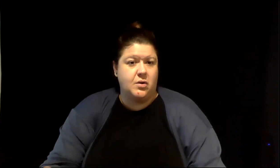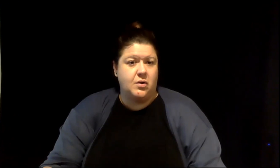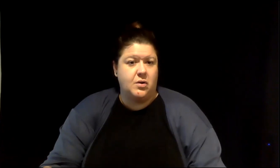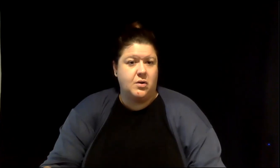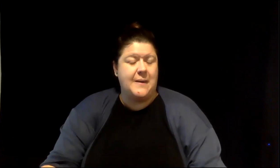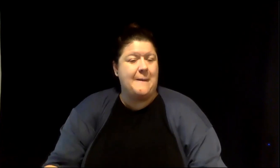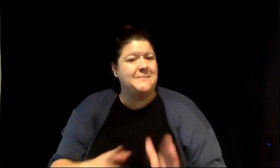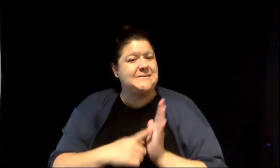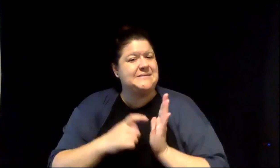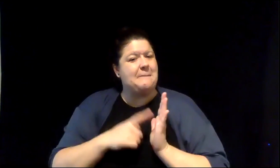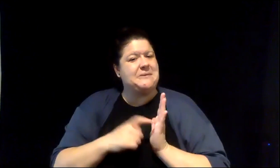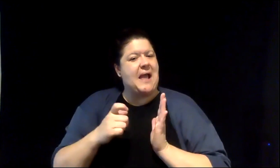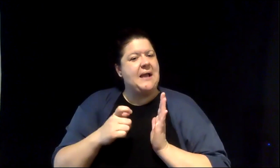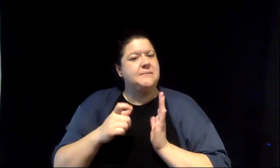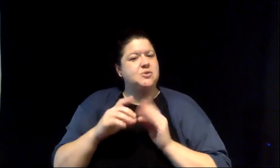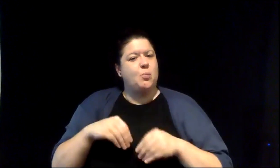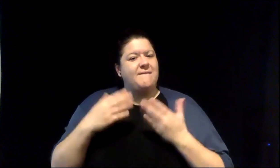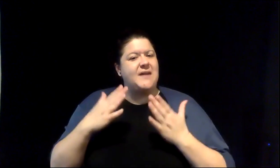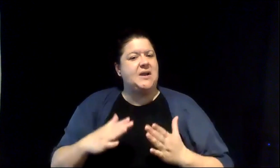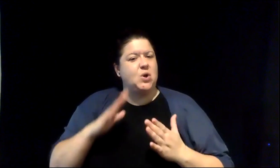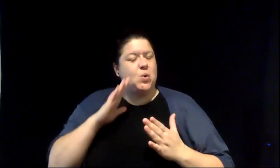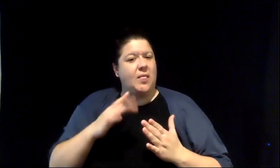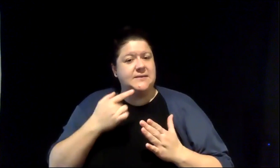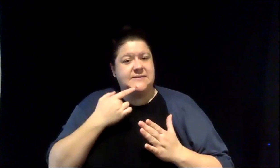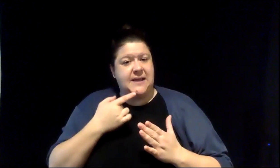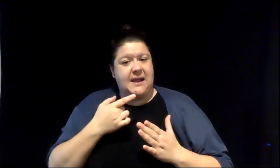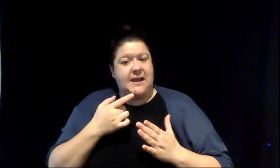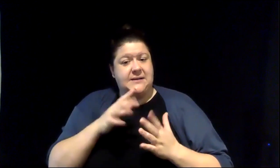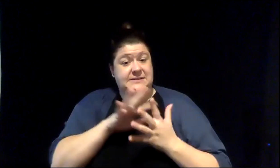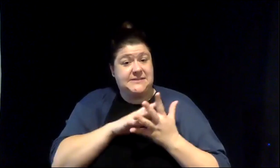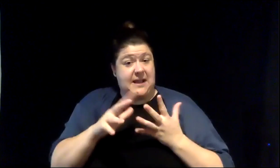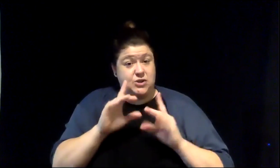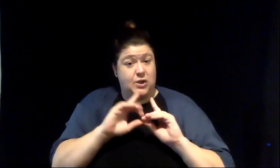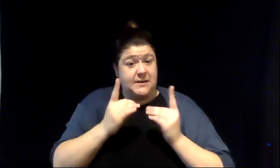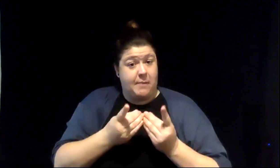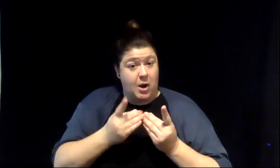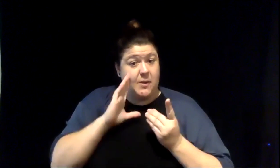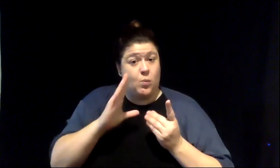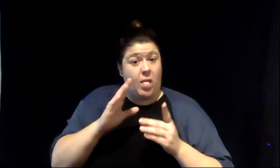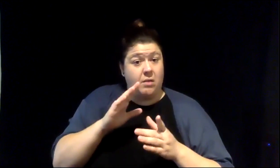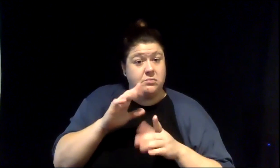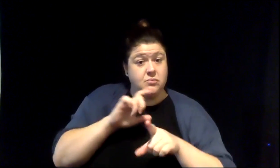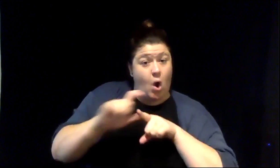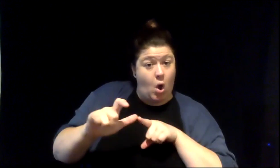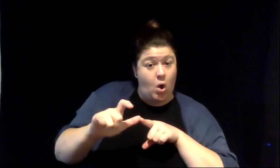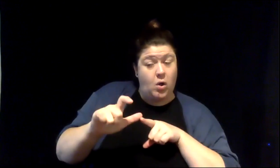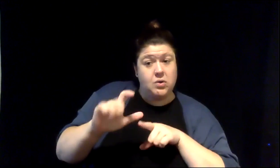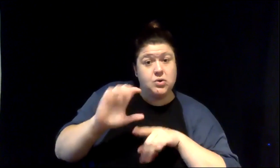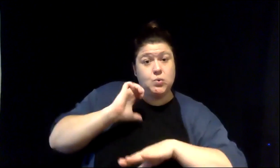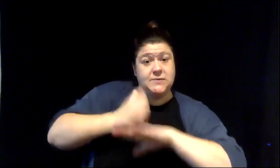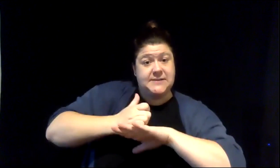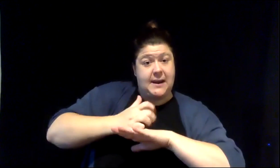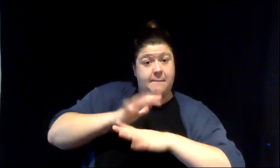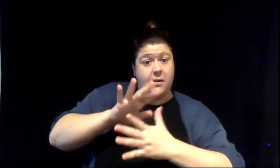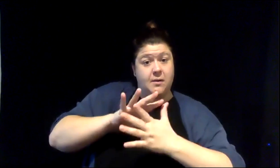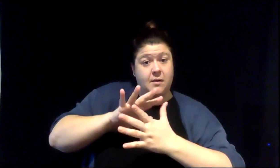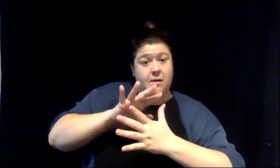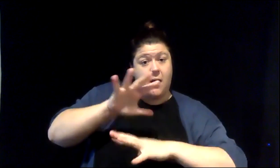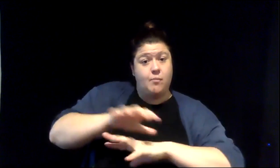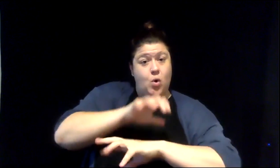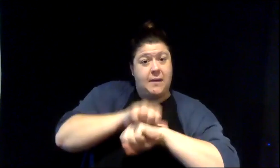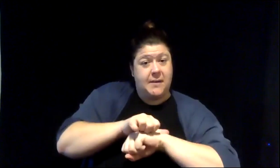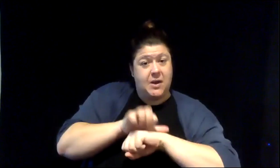because sometimes like the provider will say the scheduling department will call you to schedule an appointment, or the scheduler will call